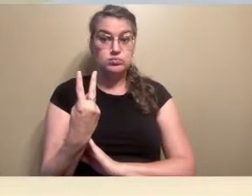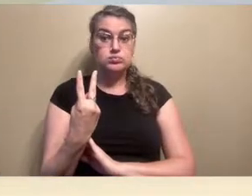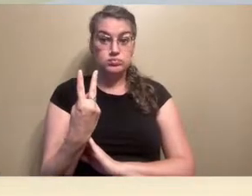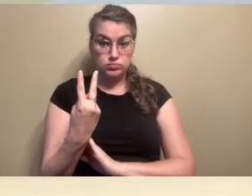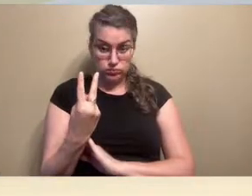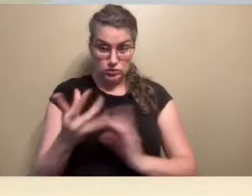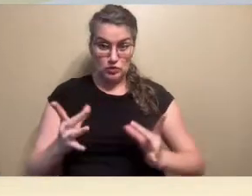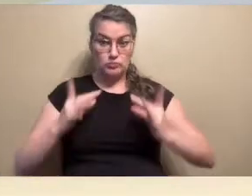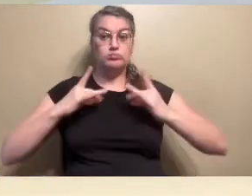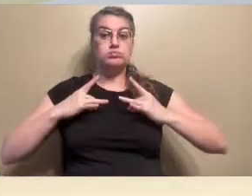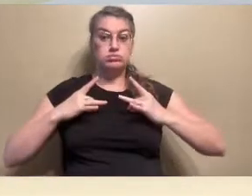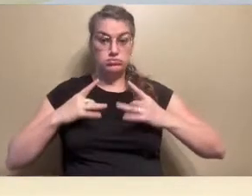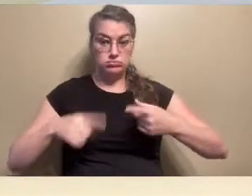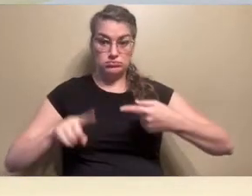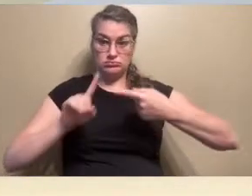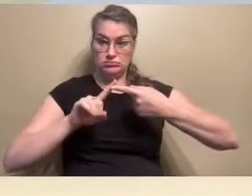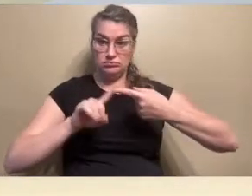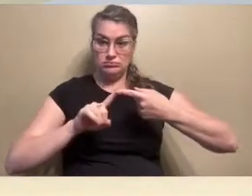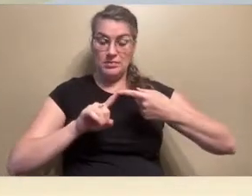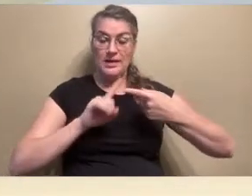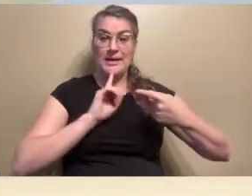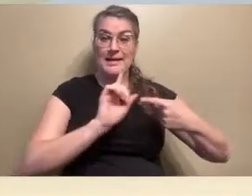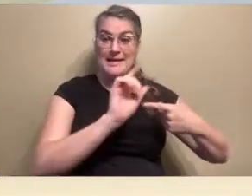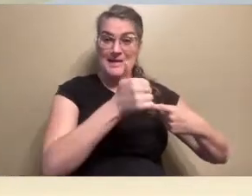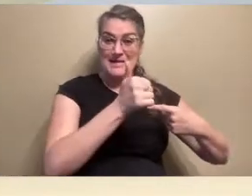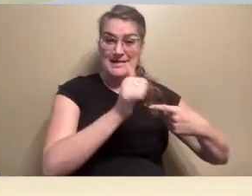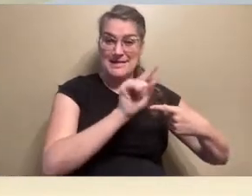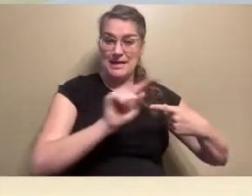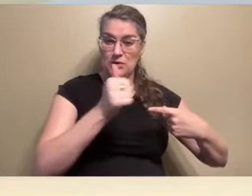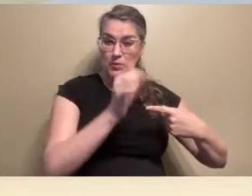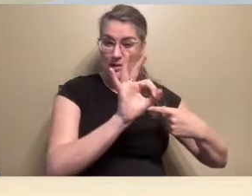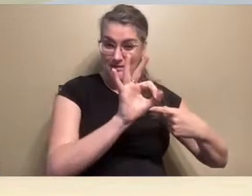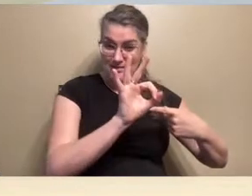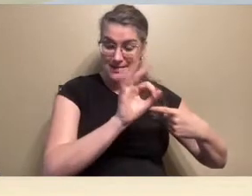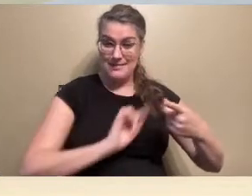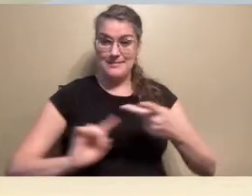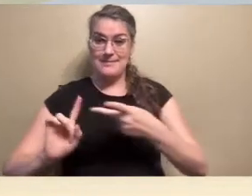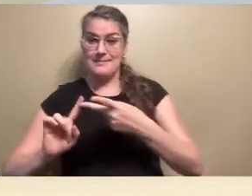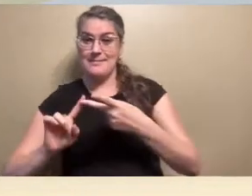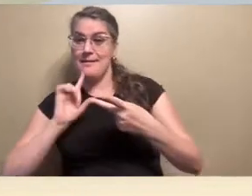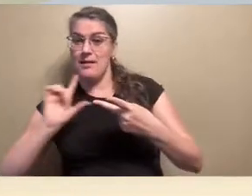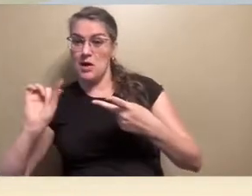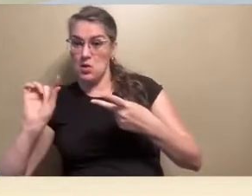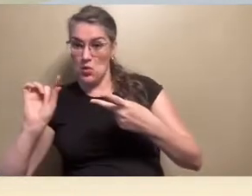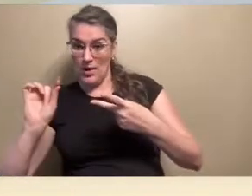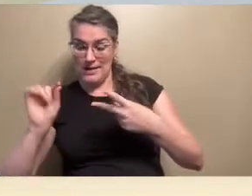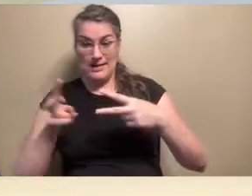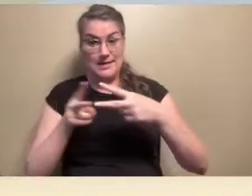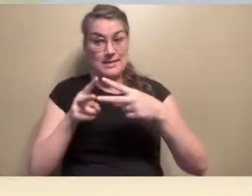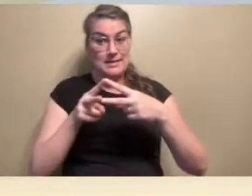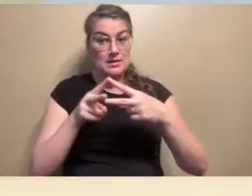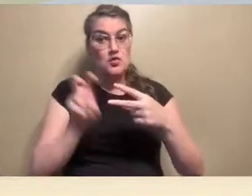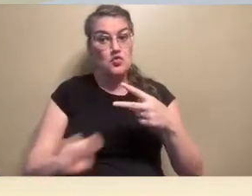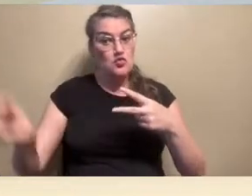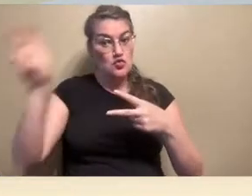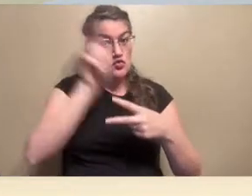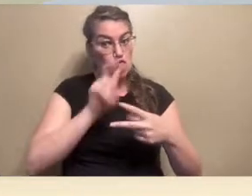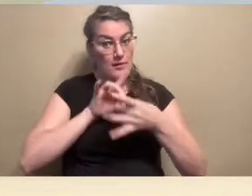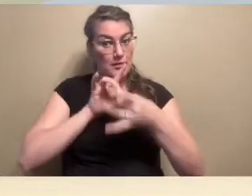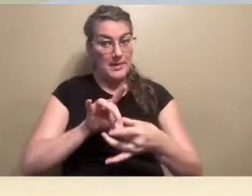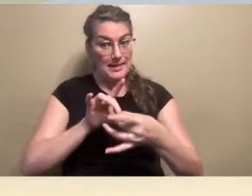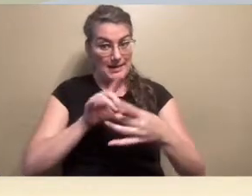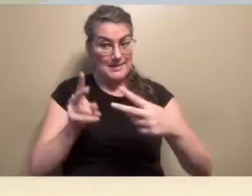individual between the ages of 10 and 19, and one in their 20s. Both cases are related to travel outside of